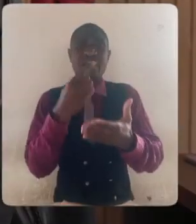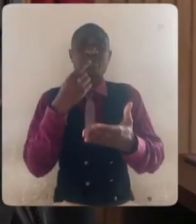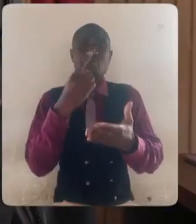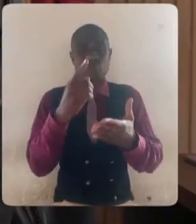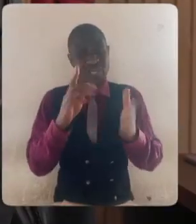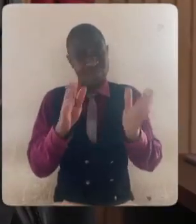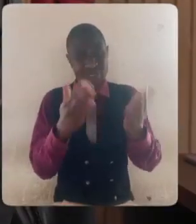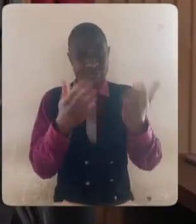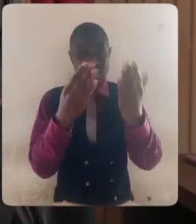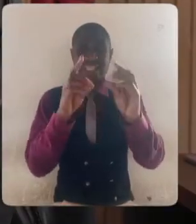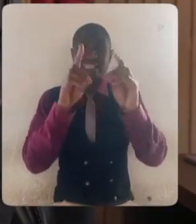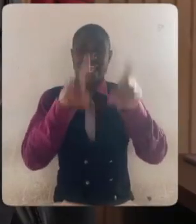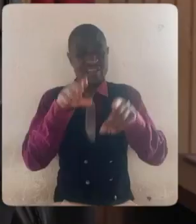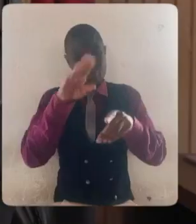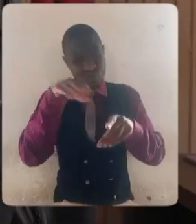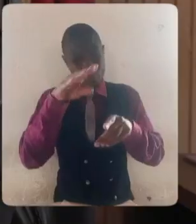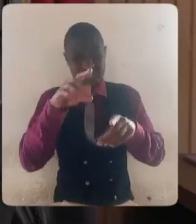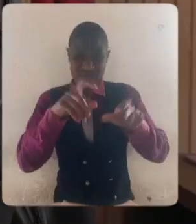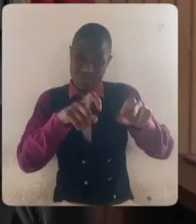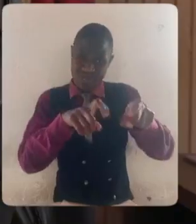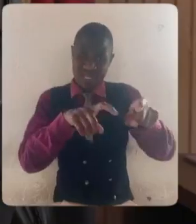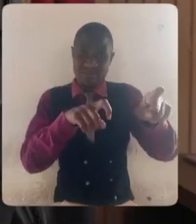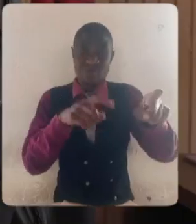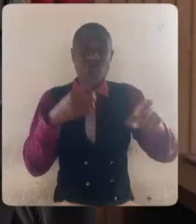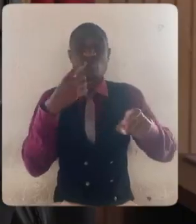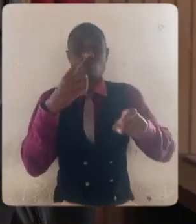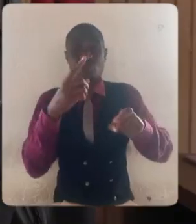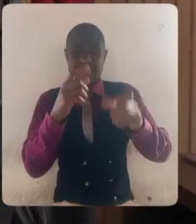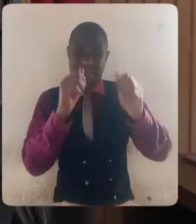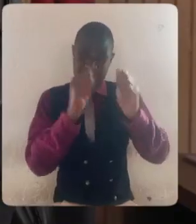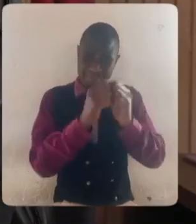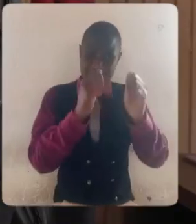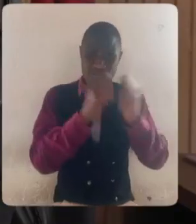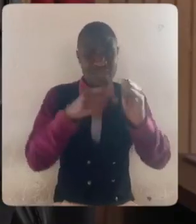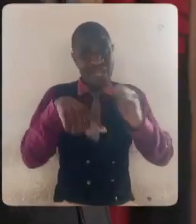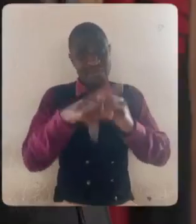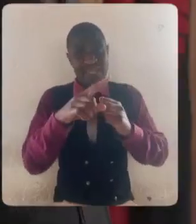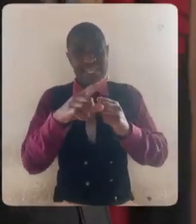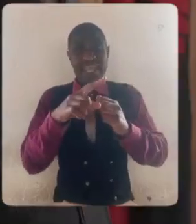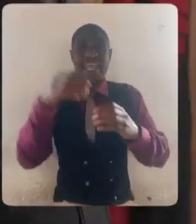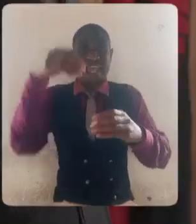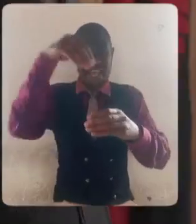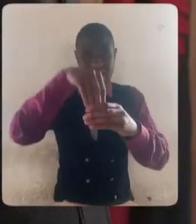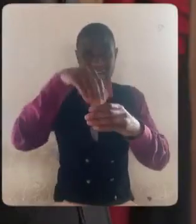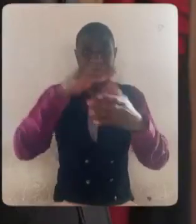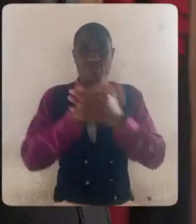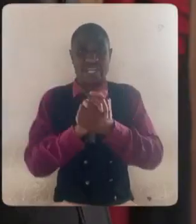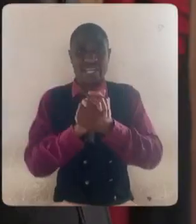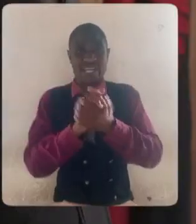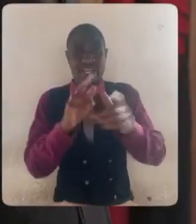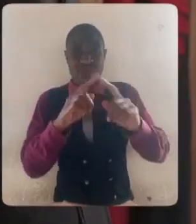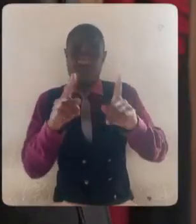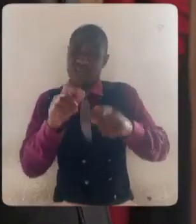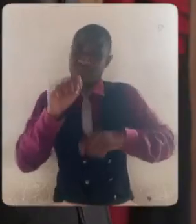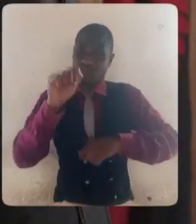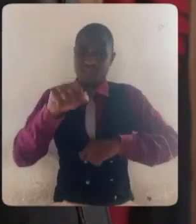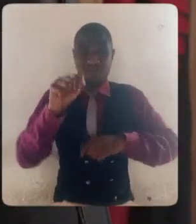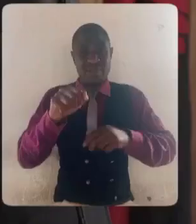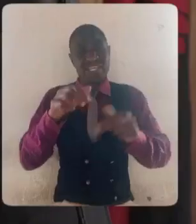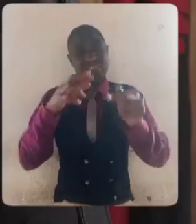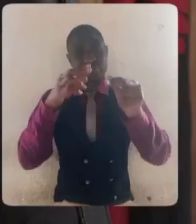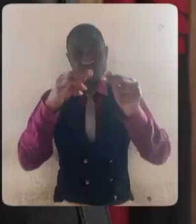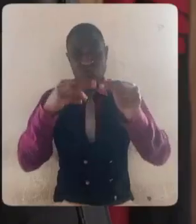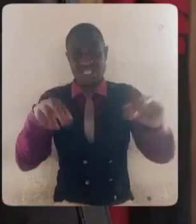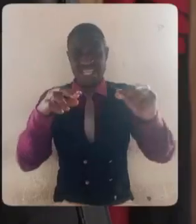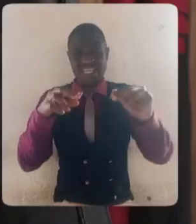ensure credible, free, fair, and peaceful elections. As we go to vote tomorrow, let us do so